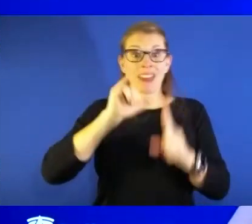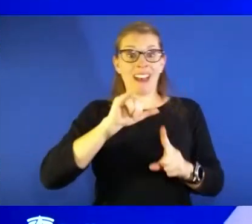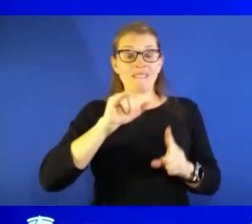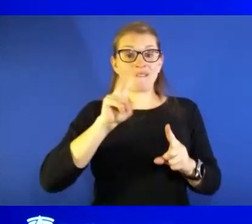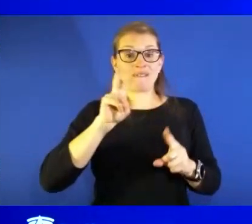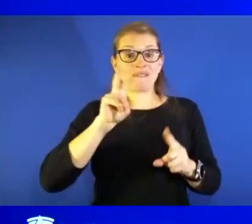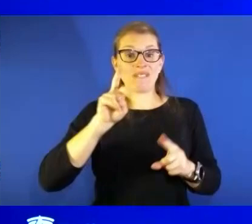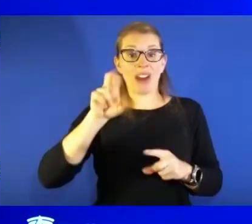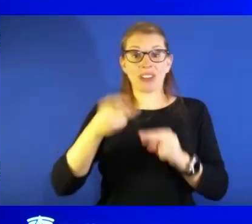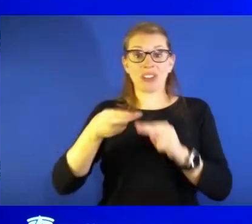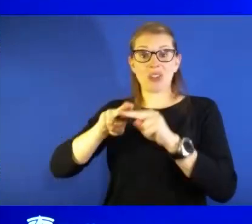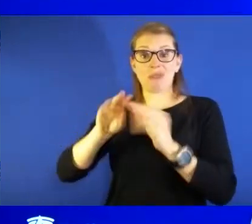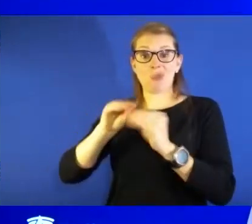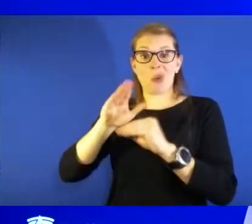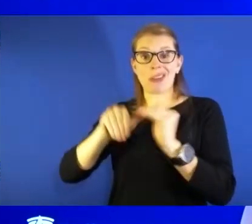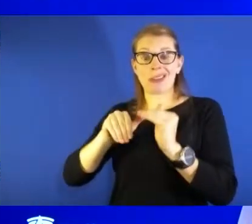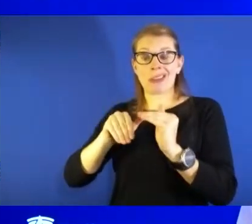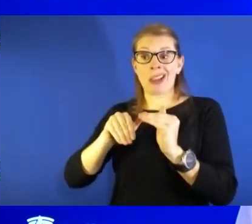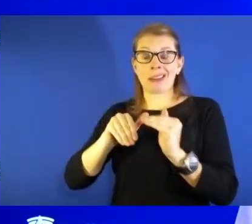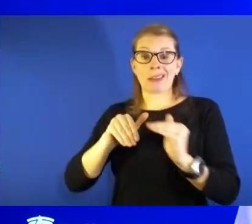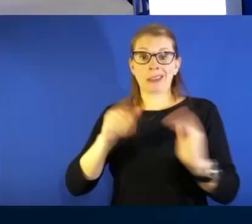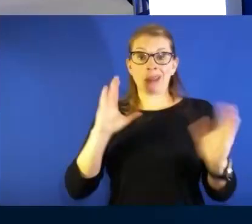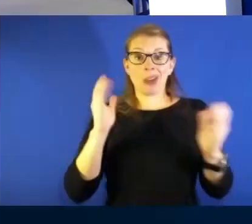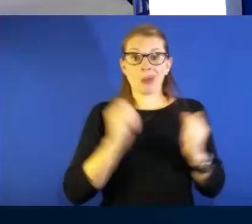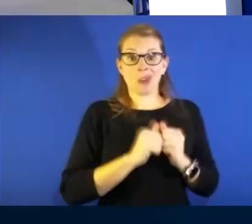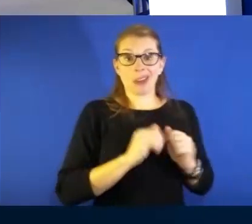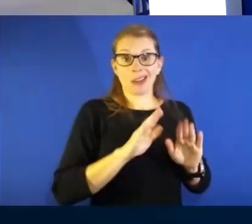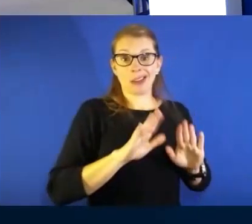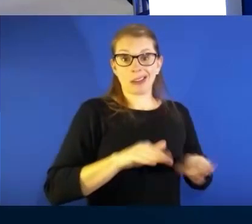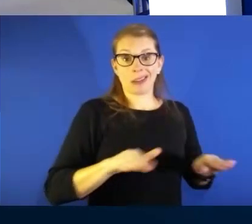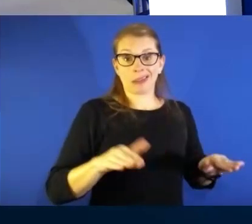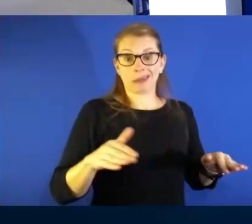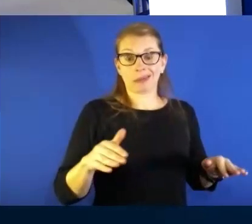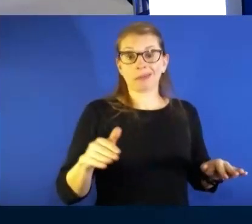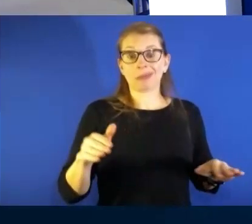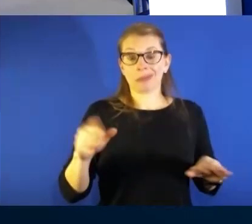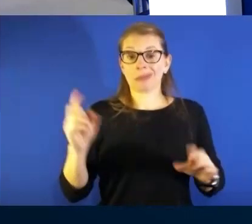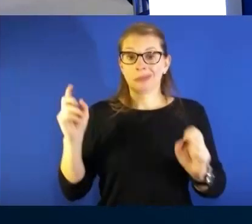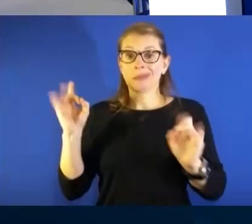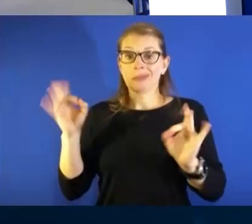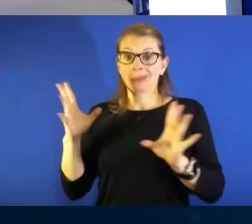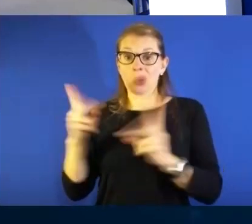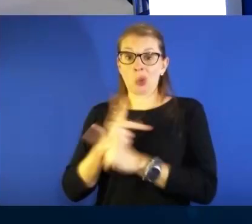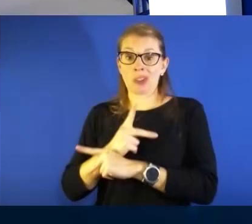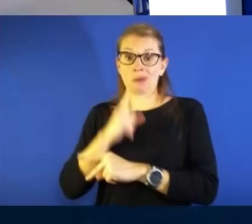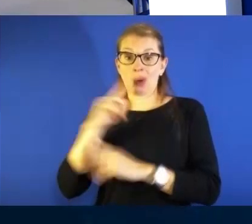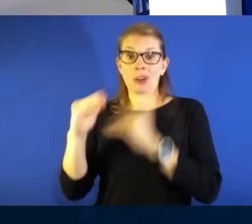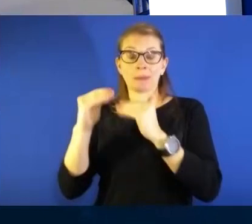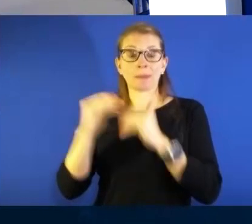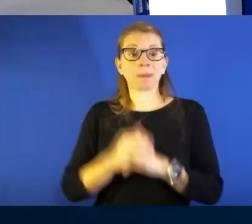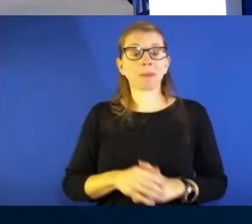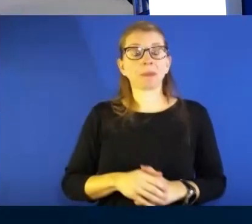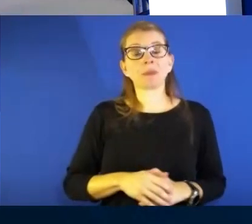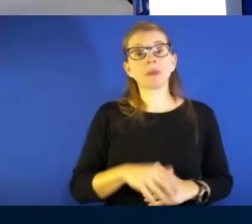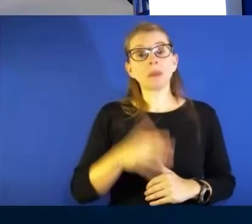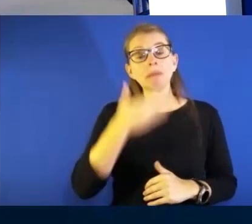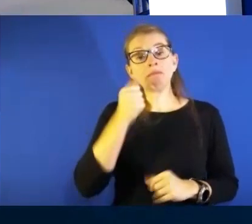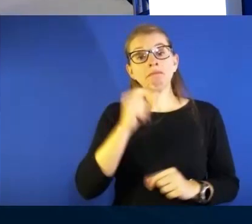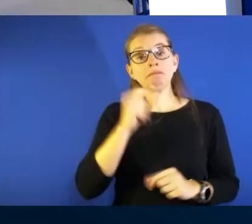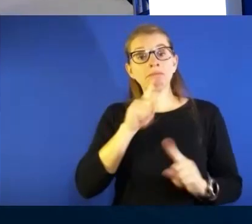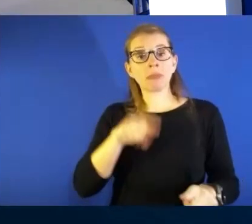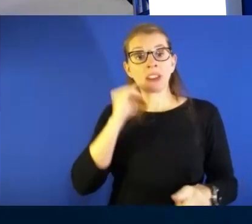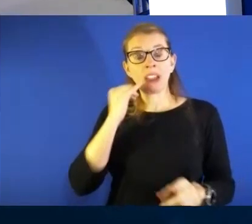older you get compared to younger. Okay, Kelly wants to know, do you think we would get a better response by delaying a booster to